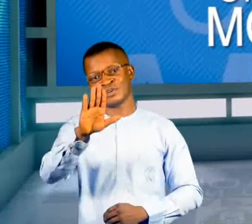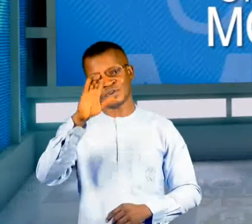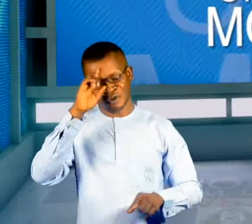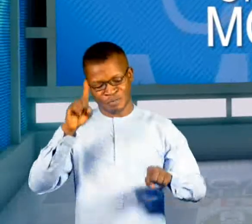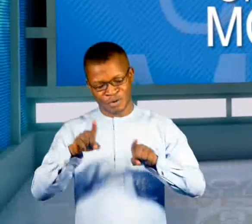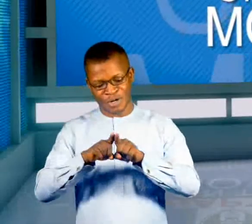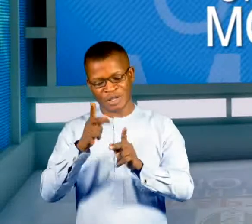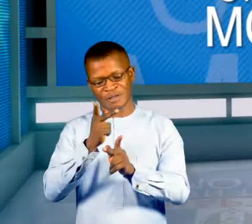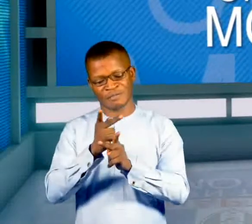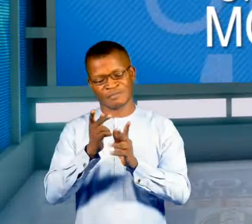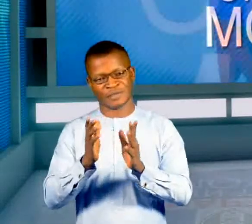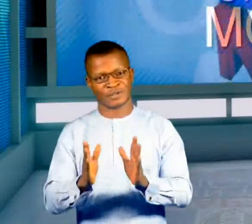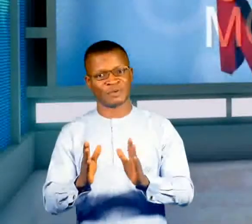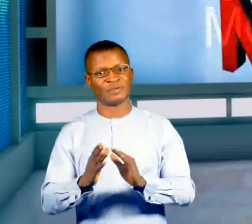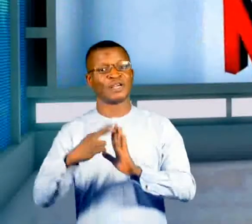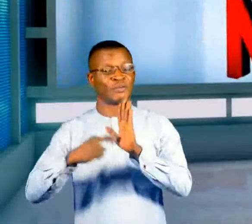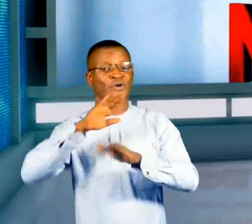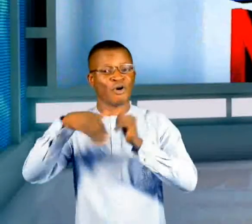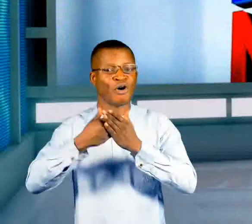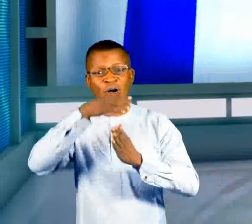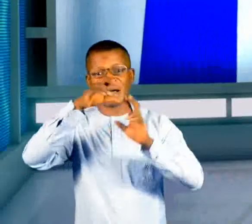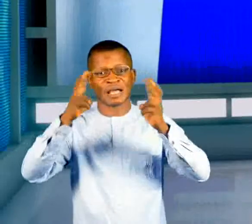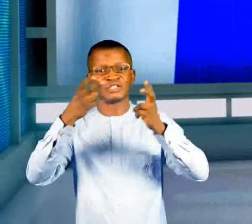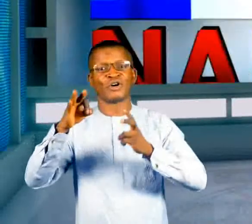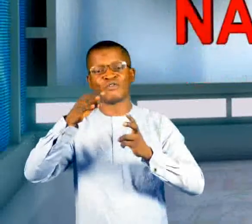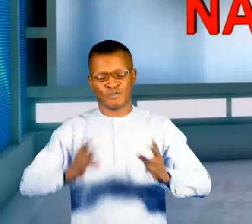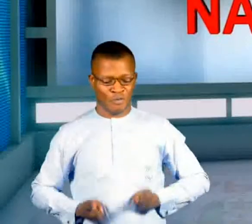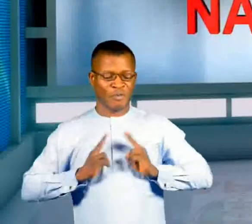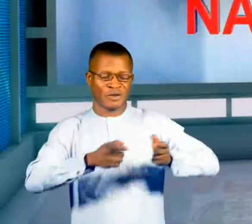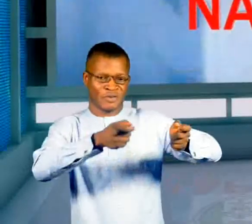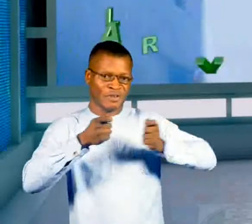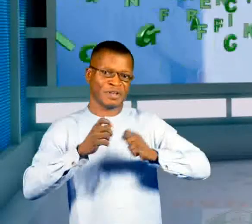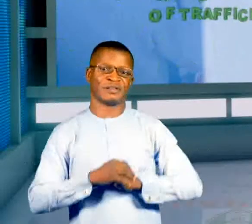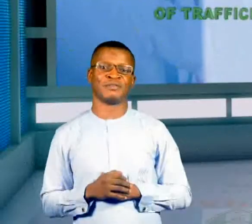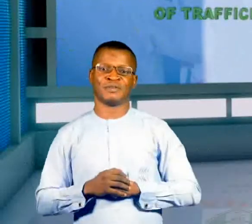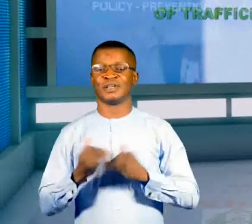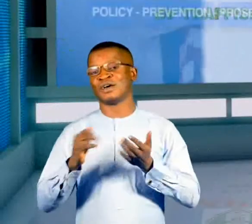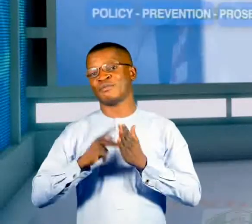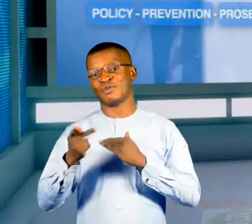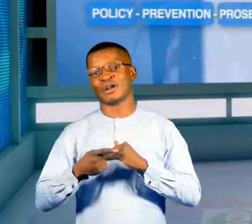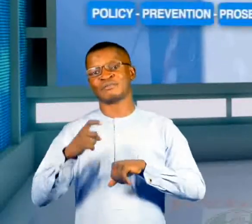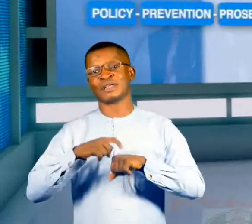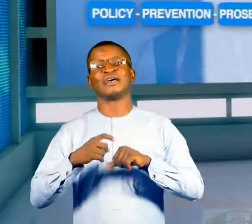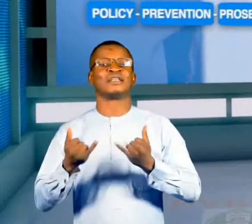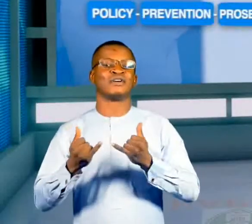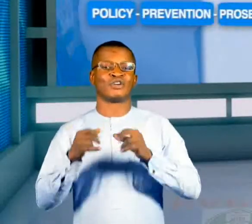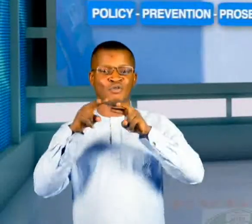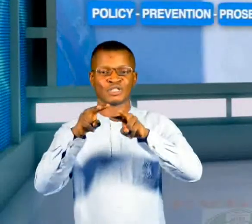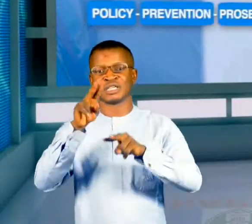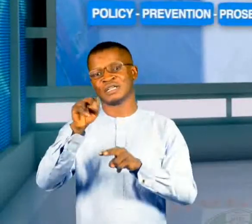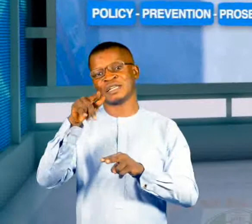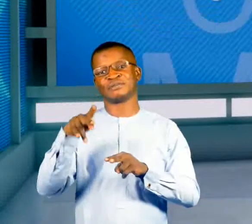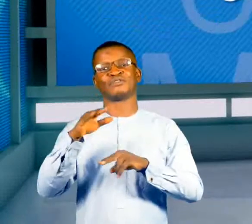Be your brother's keeper. Let's report all cases of human trafficking. Our event segment is up next. You're